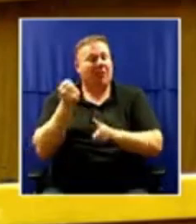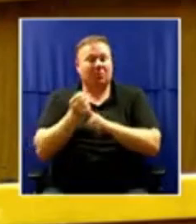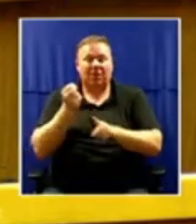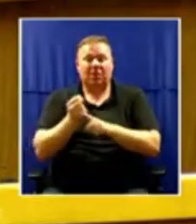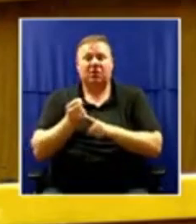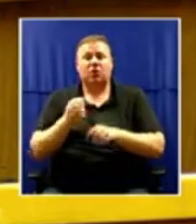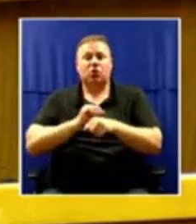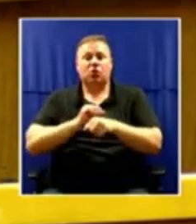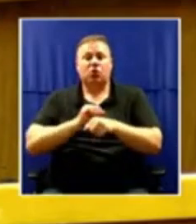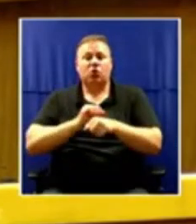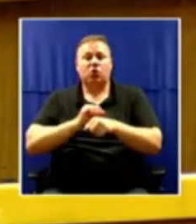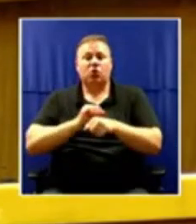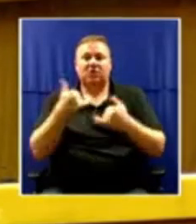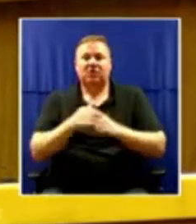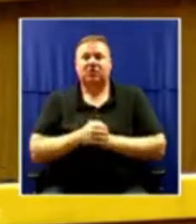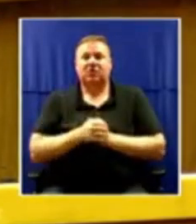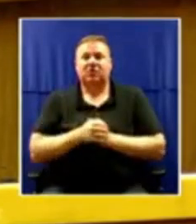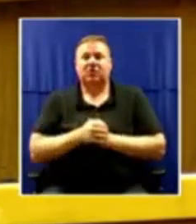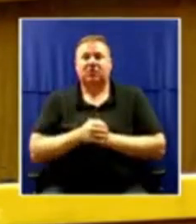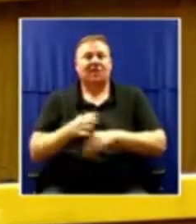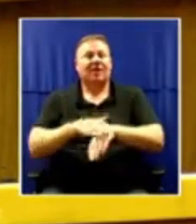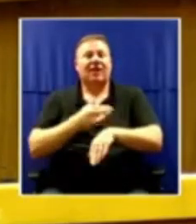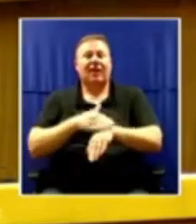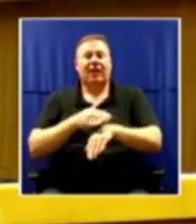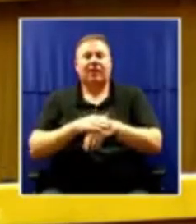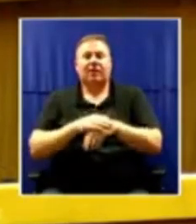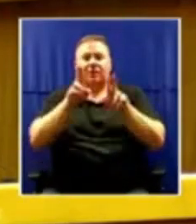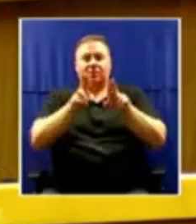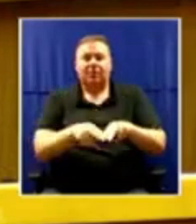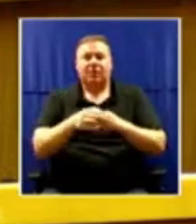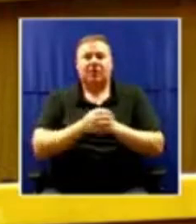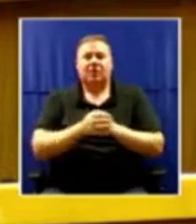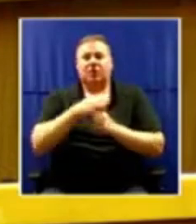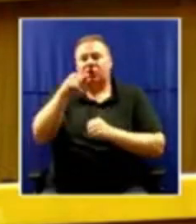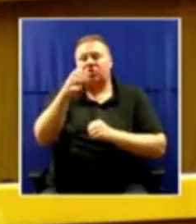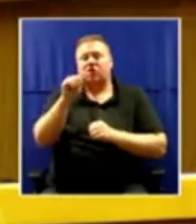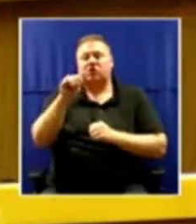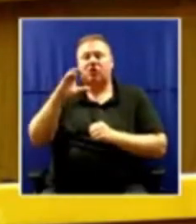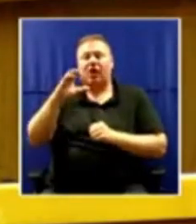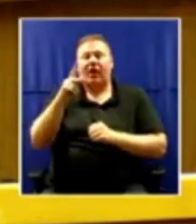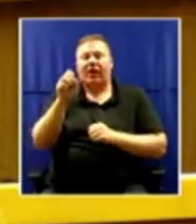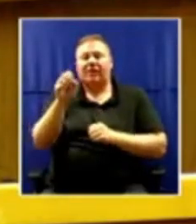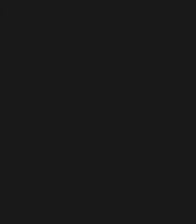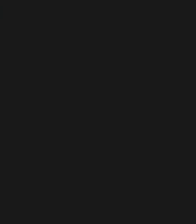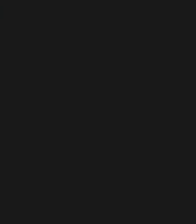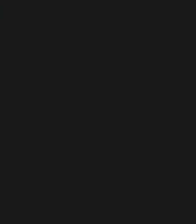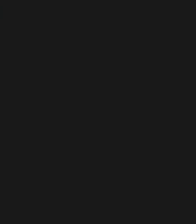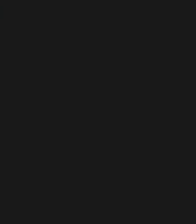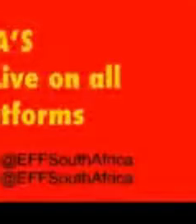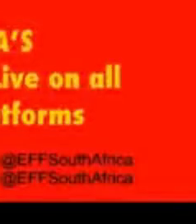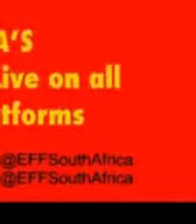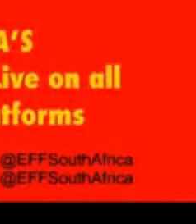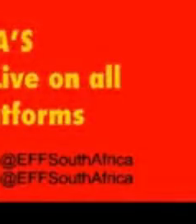respects to Ekoli, the late minister in the presidency, Comrade Jackson Tembu, and fellow honorable members who lost their lives due to